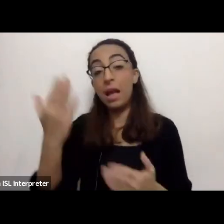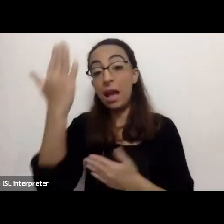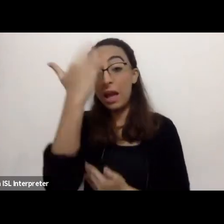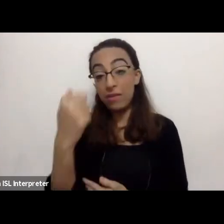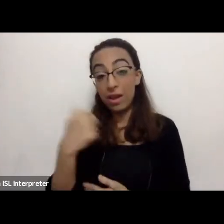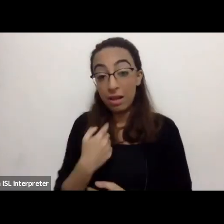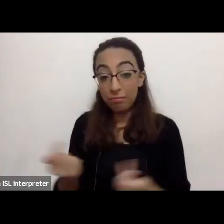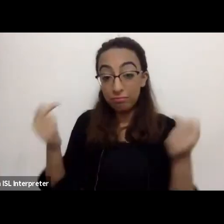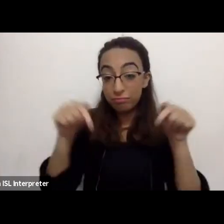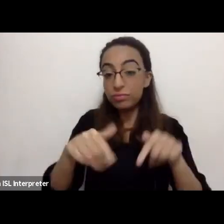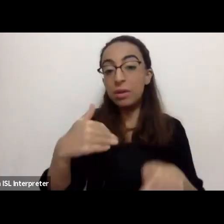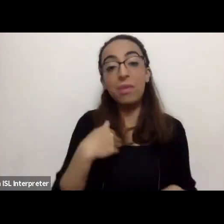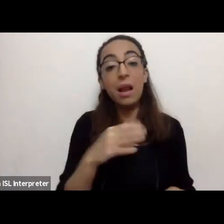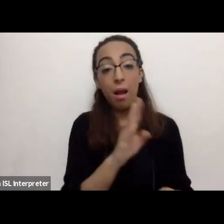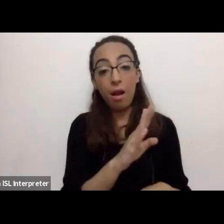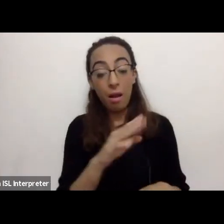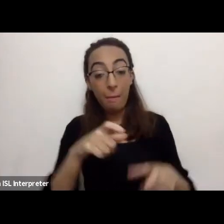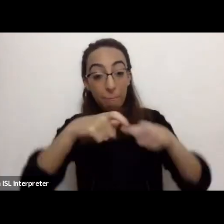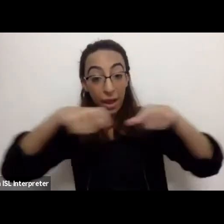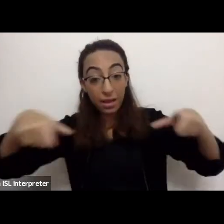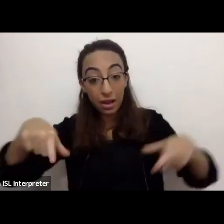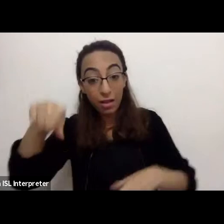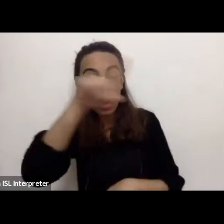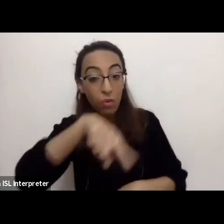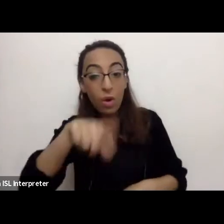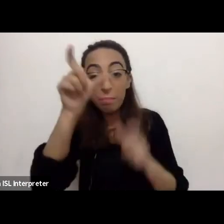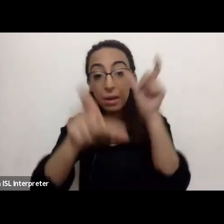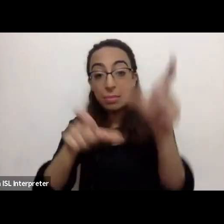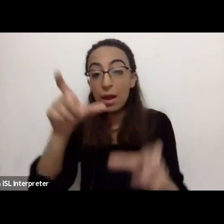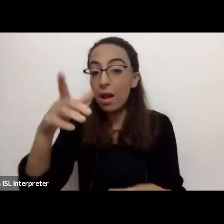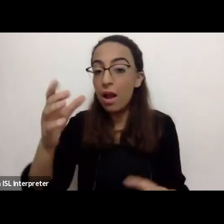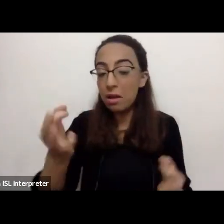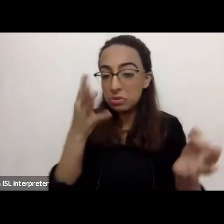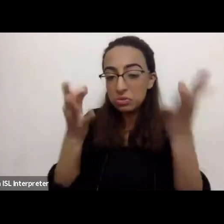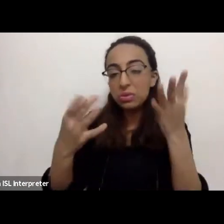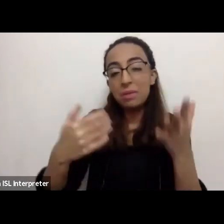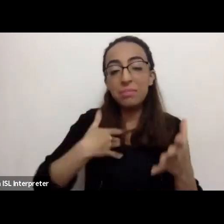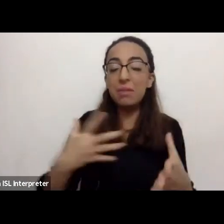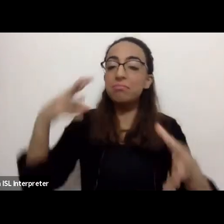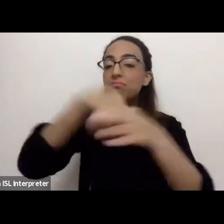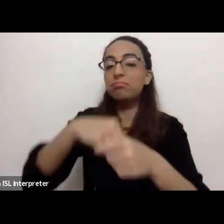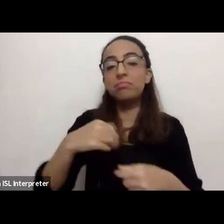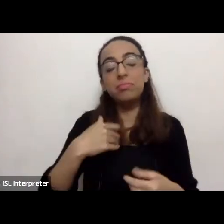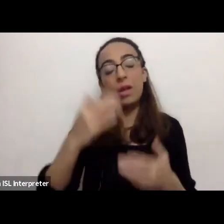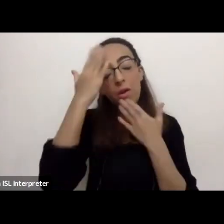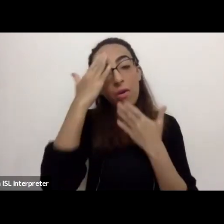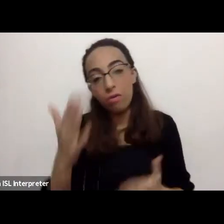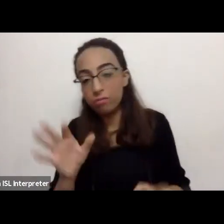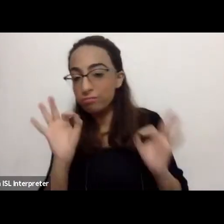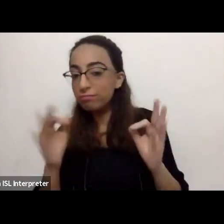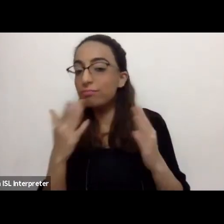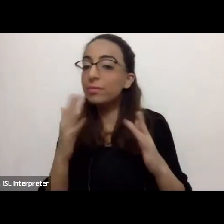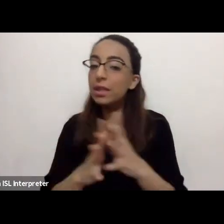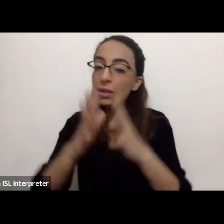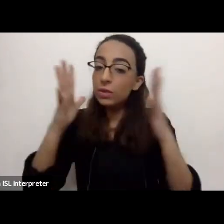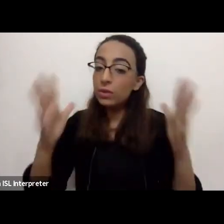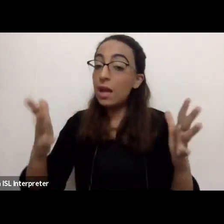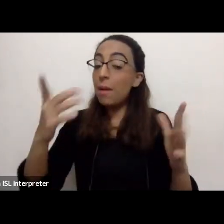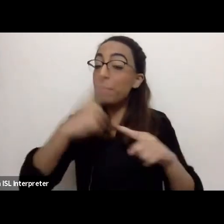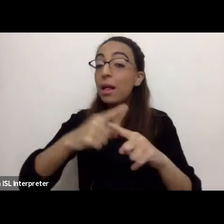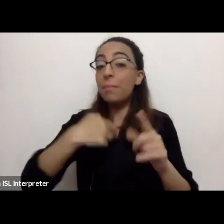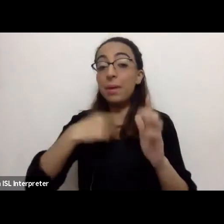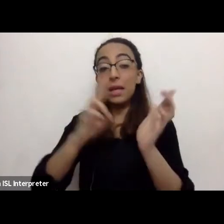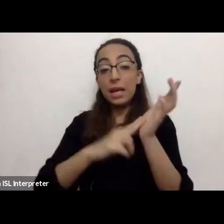the dais with such an august gathering. Mindtree is extremely honored to be associated with